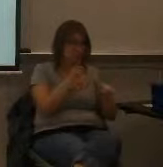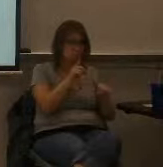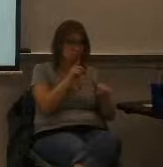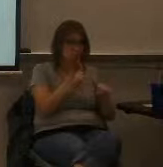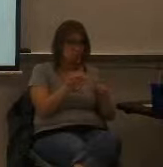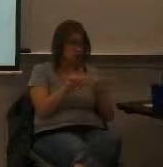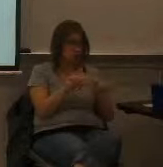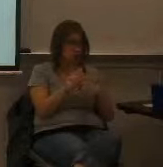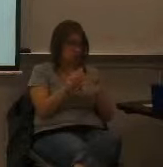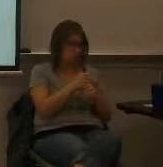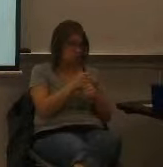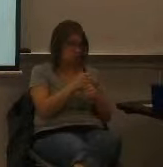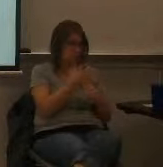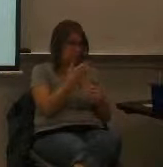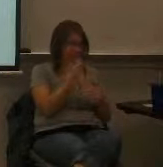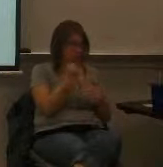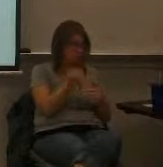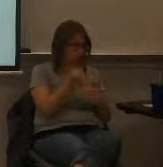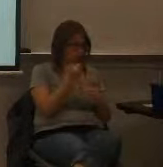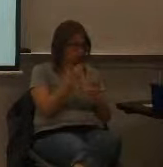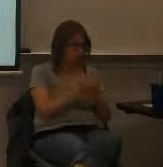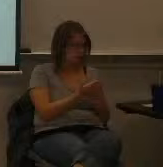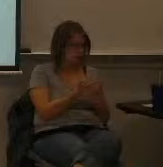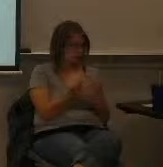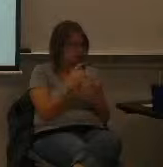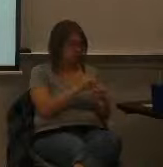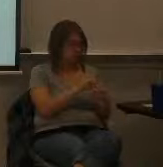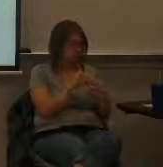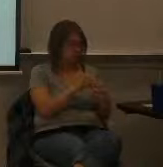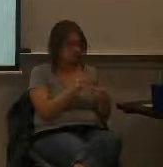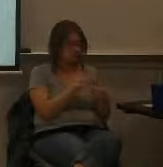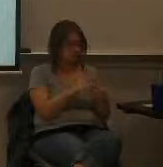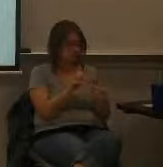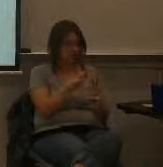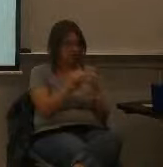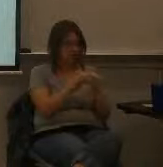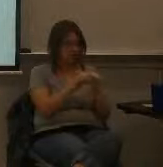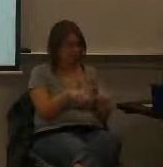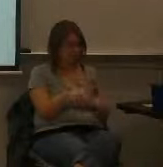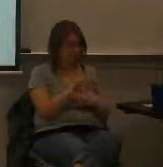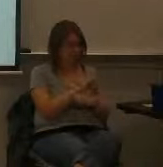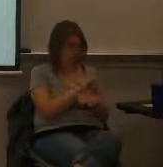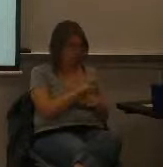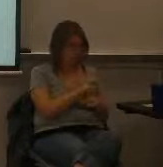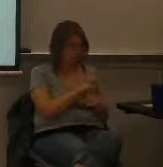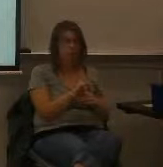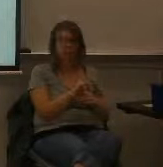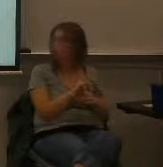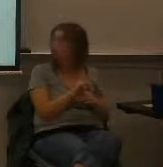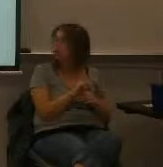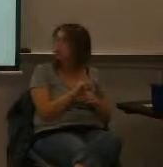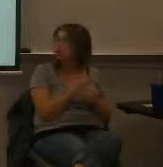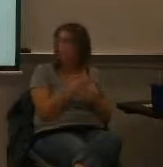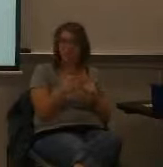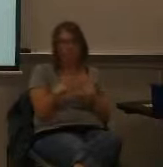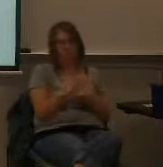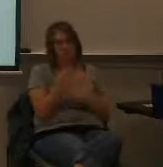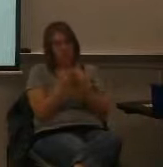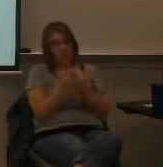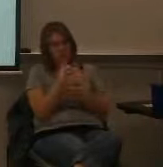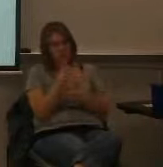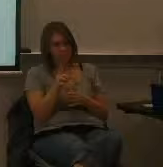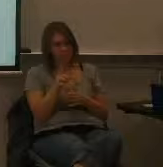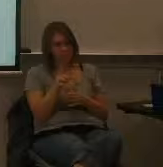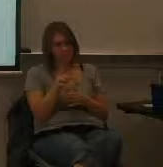do have a relationship to ecosystem function. And then the other part of